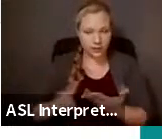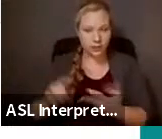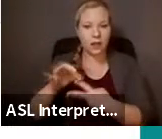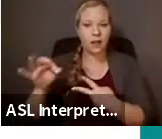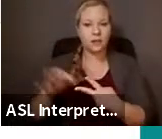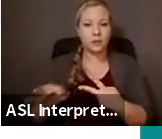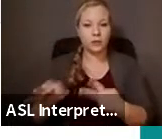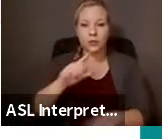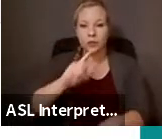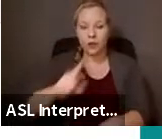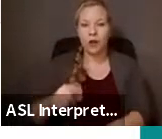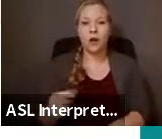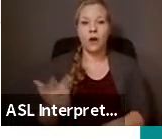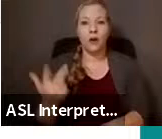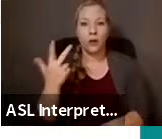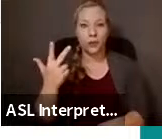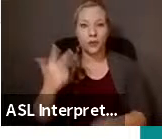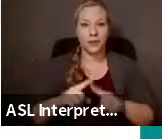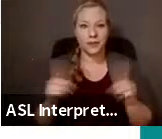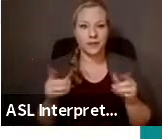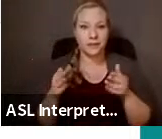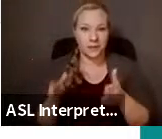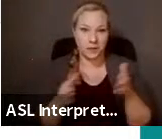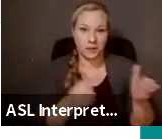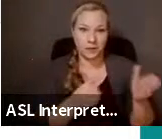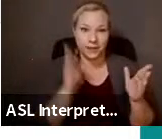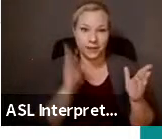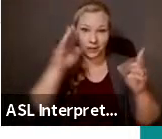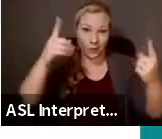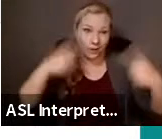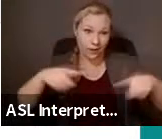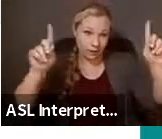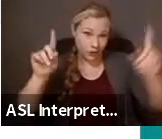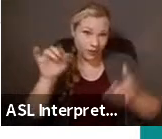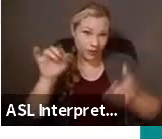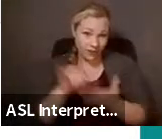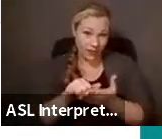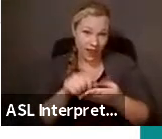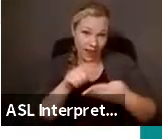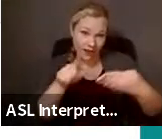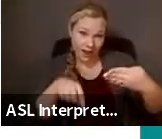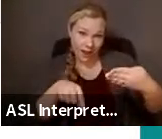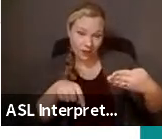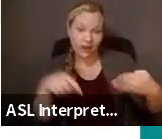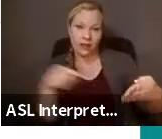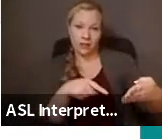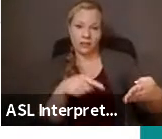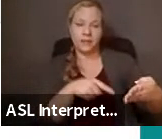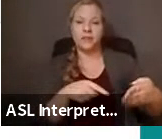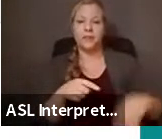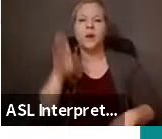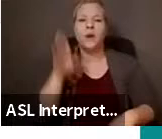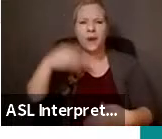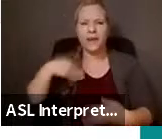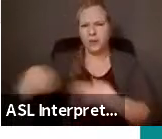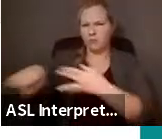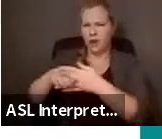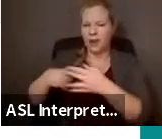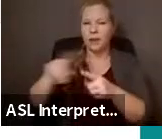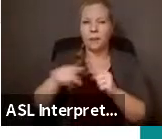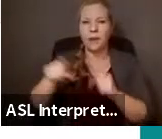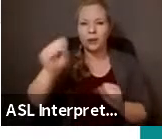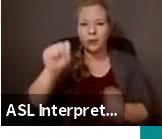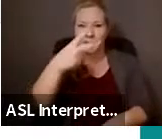three different ways to achieve these outcomes in a few minutes after the break. So these are deliberately like big, broad,